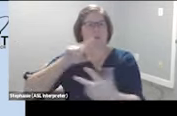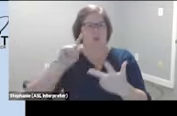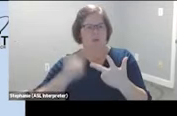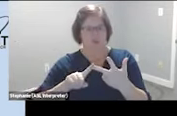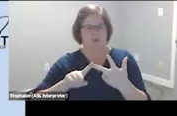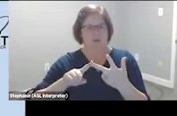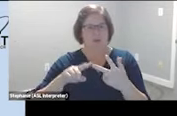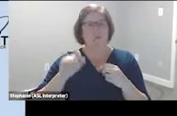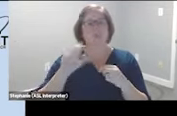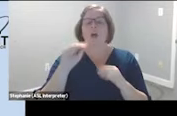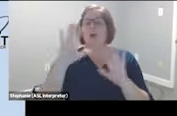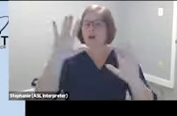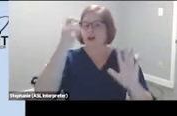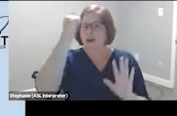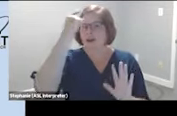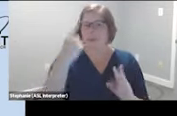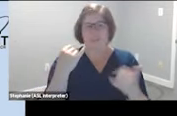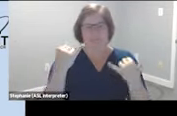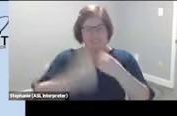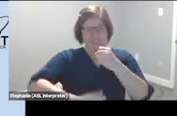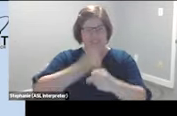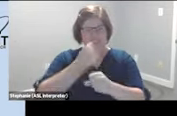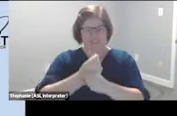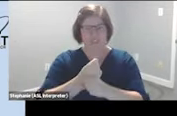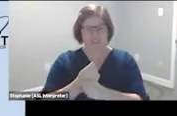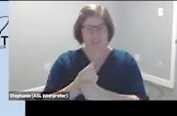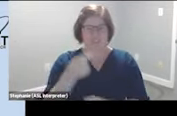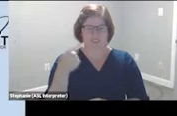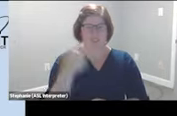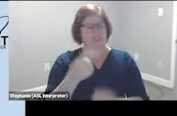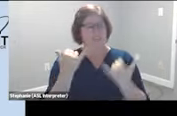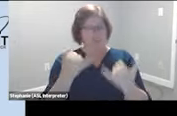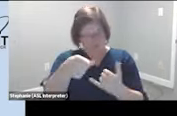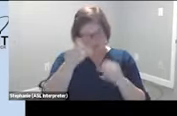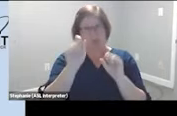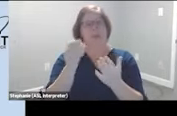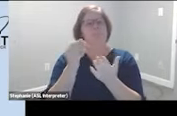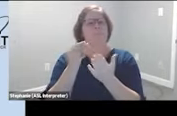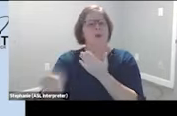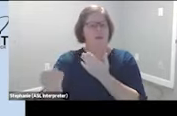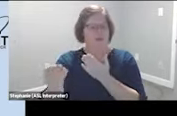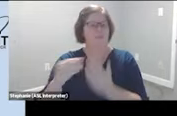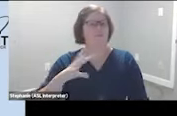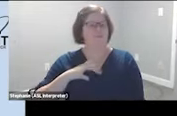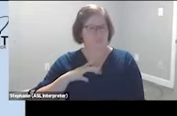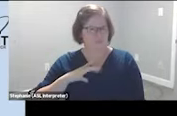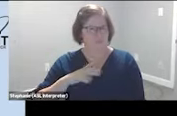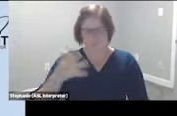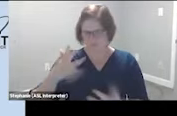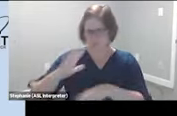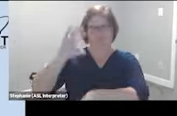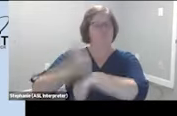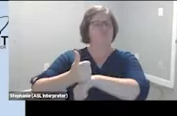is that this is now a product that is on the market. So we have launched it,